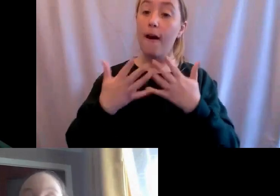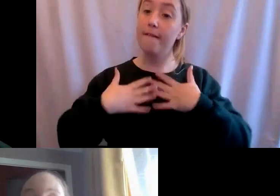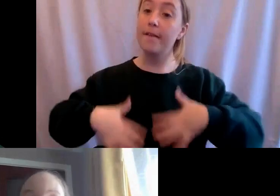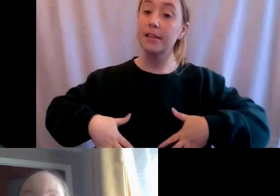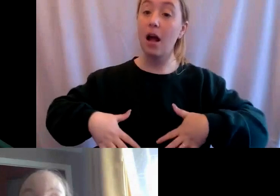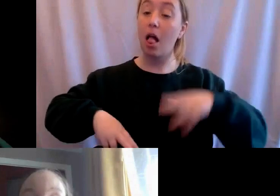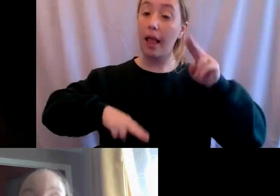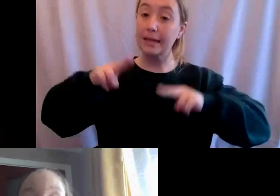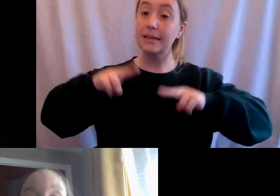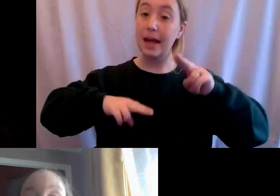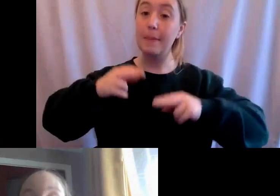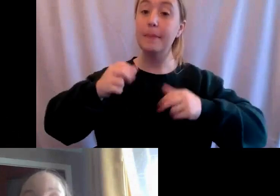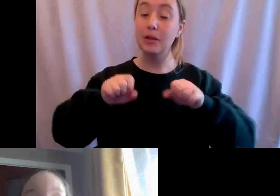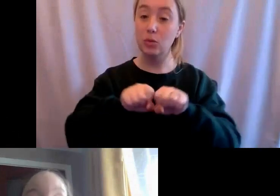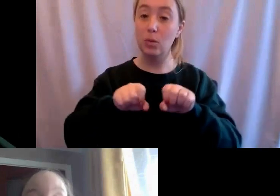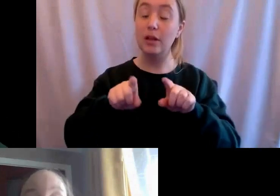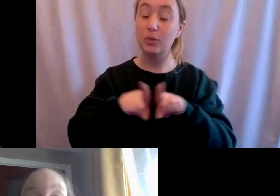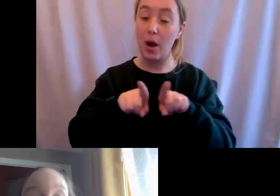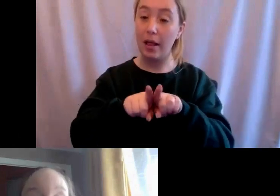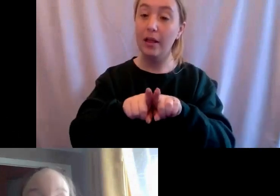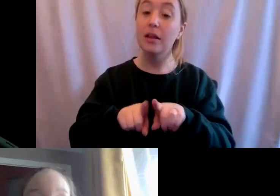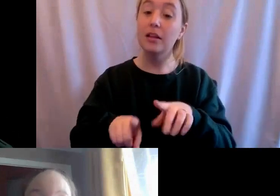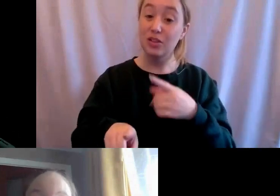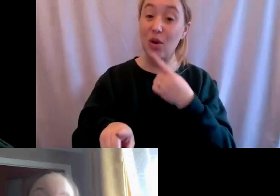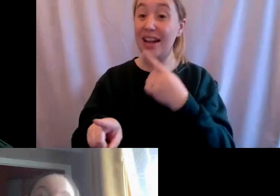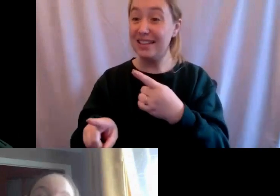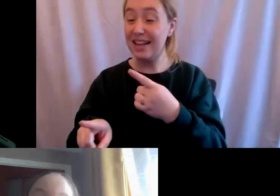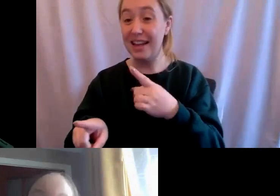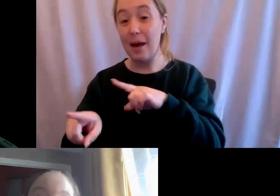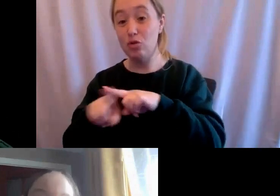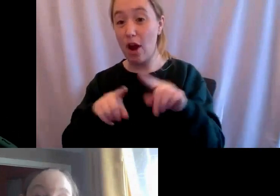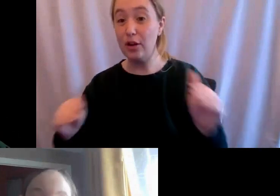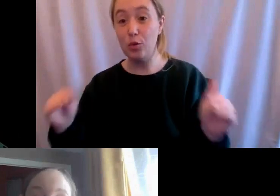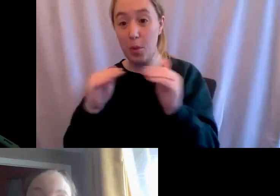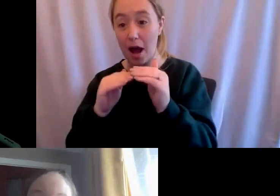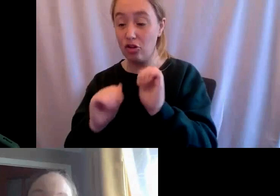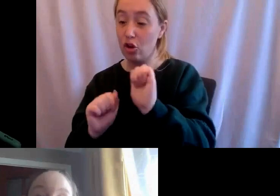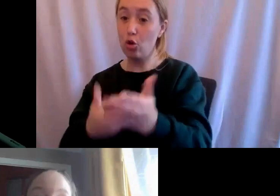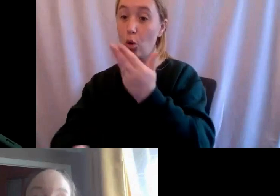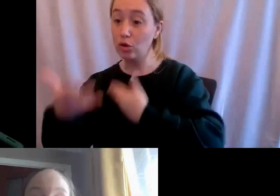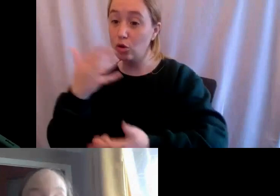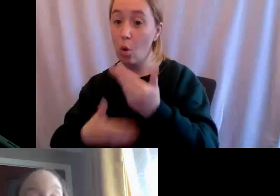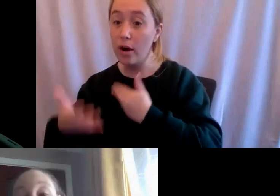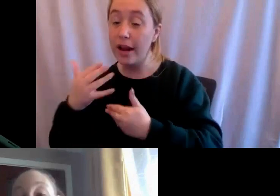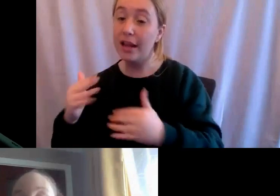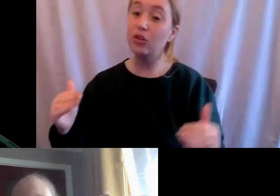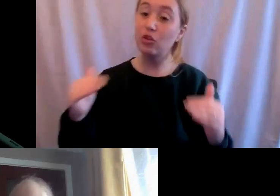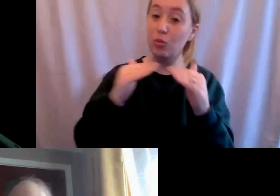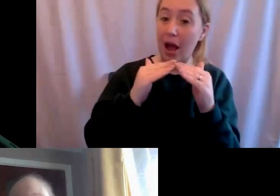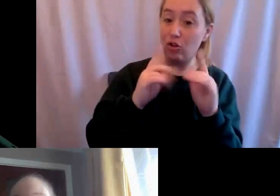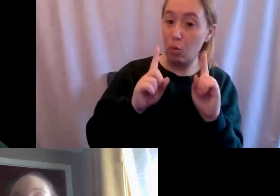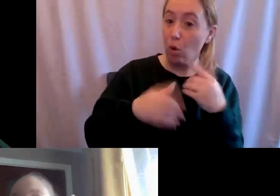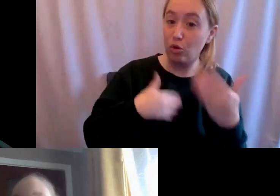understand. I always say to my patients, I'm trying to match the history to the geography. So you're telling us your history, your story, and